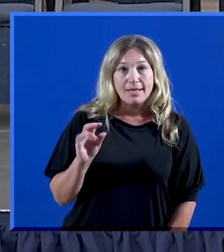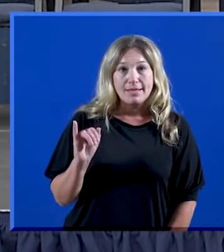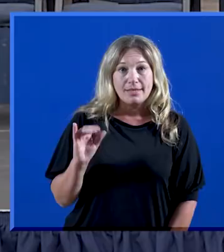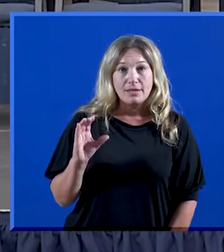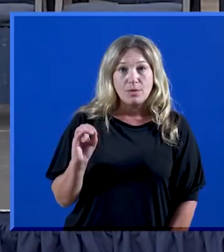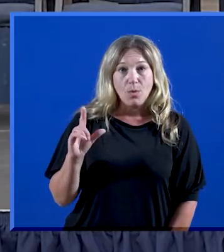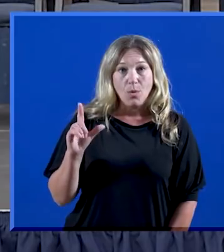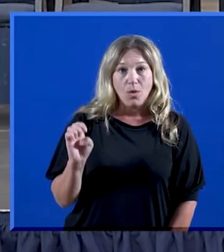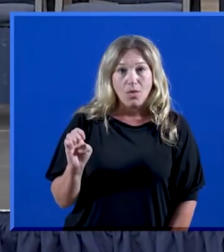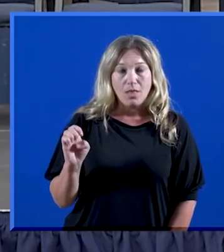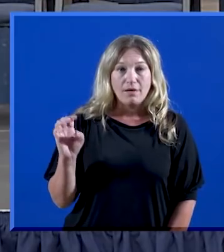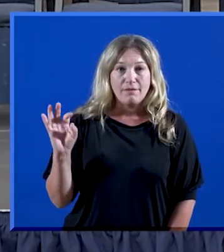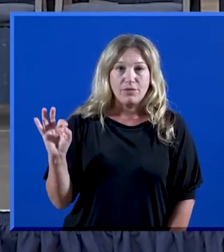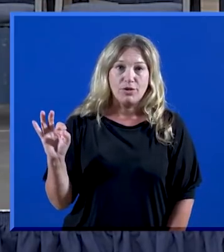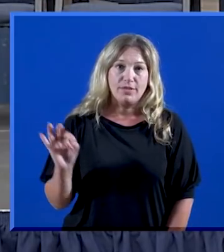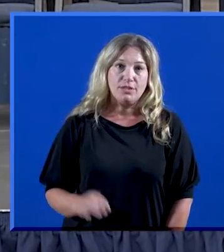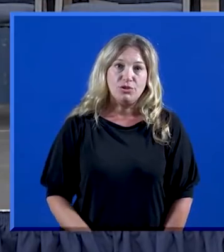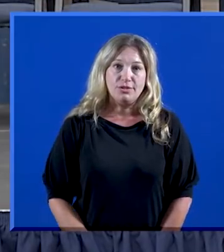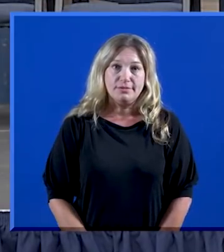Nicole Furkovich.